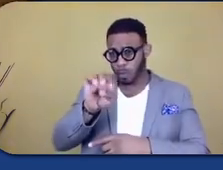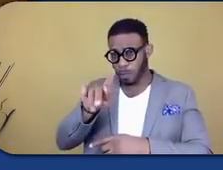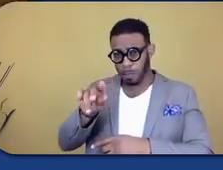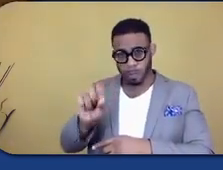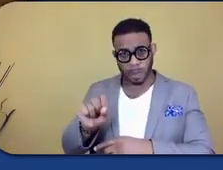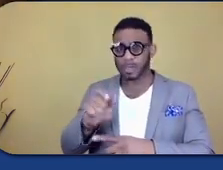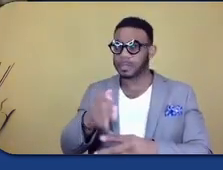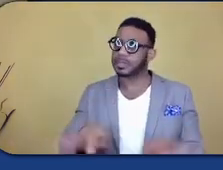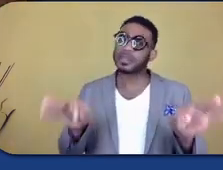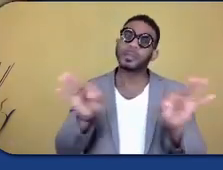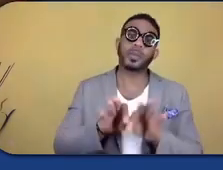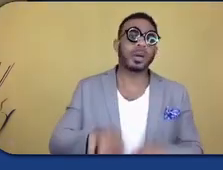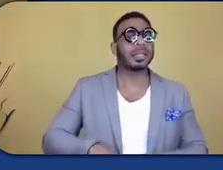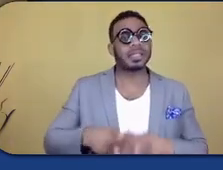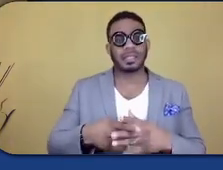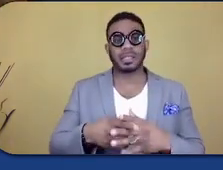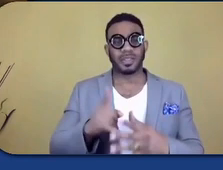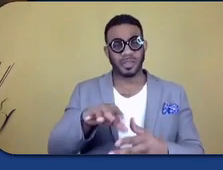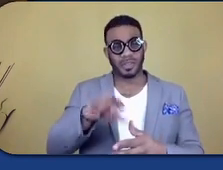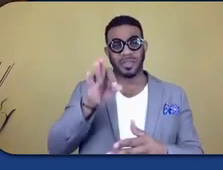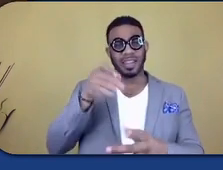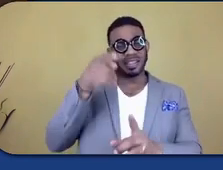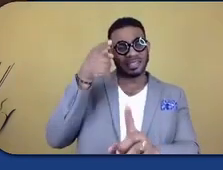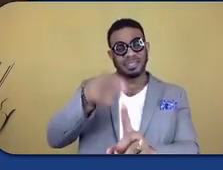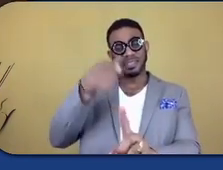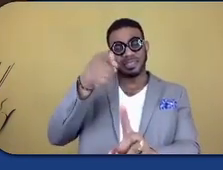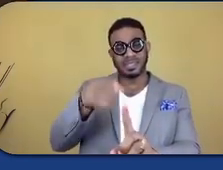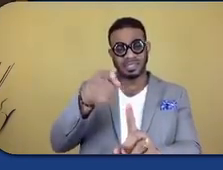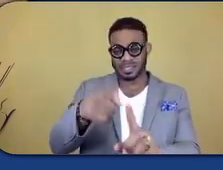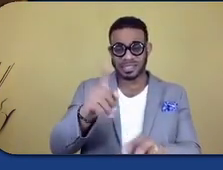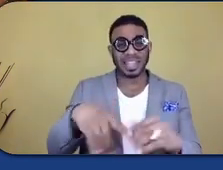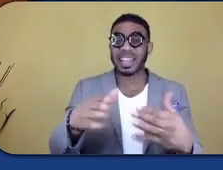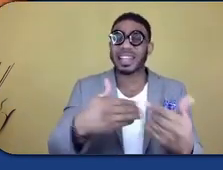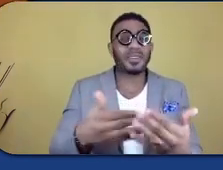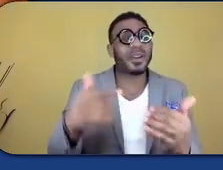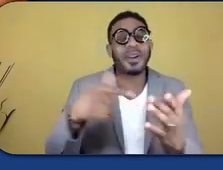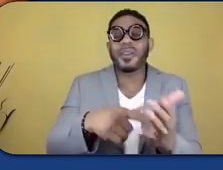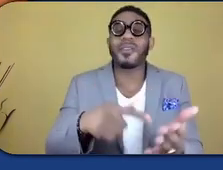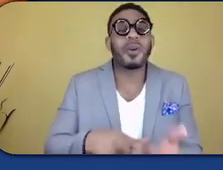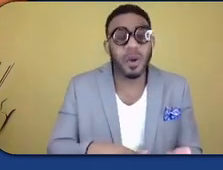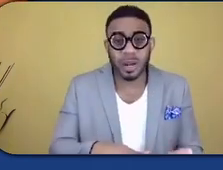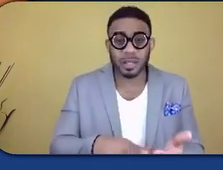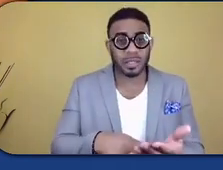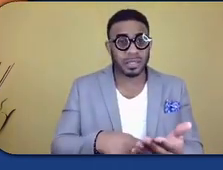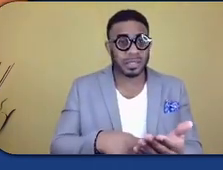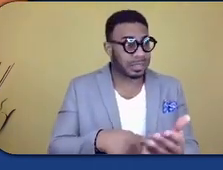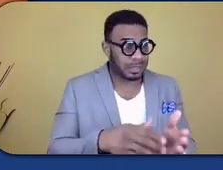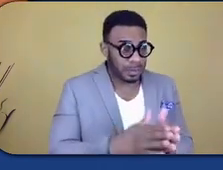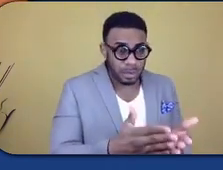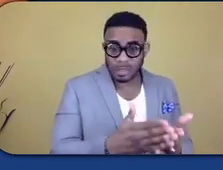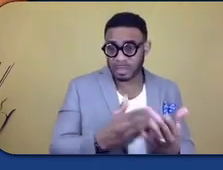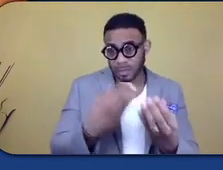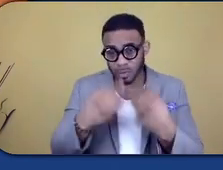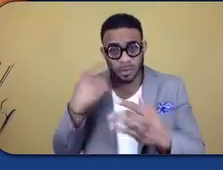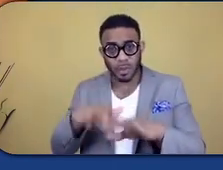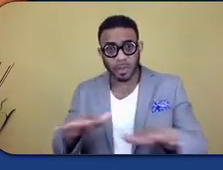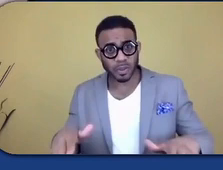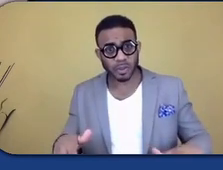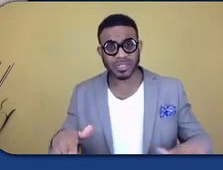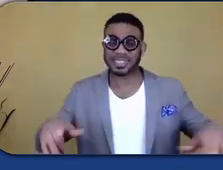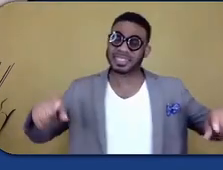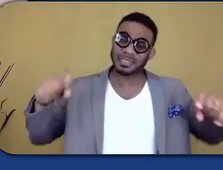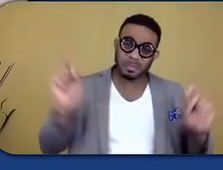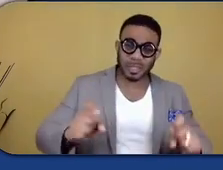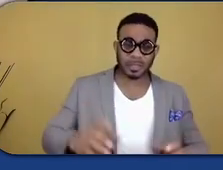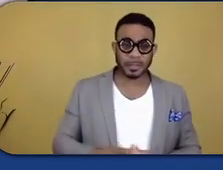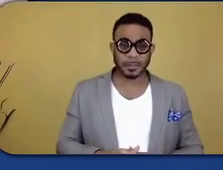you will find some families, they can't even afford the school fees for their children. many of these young people are so eager to